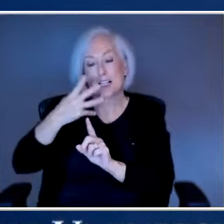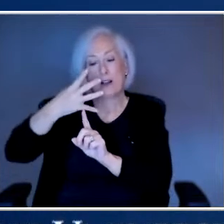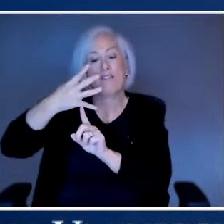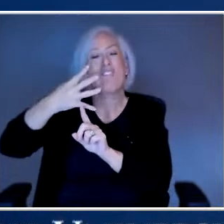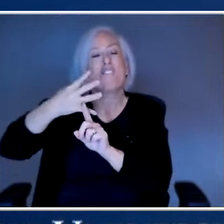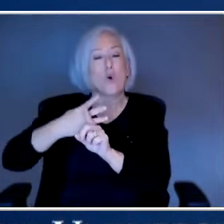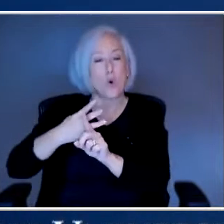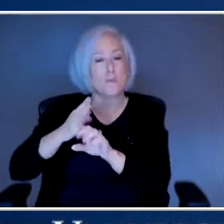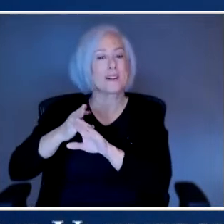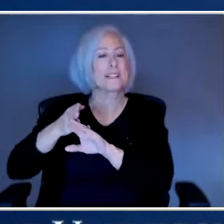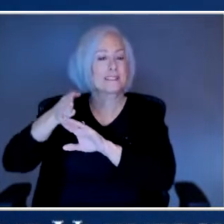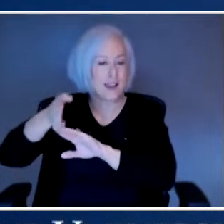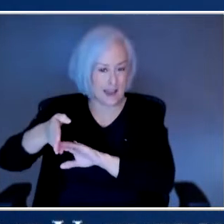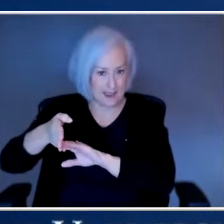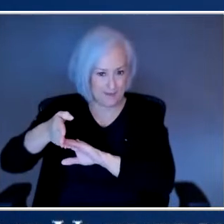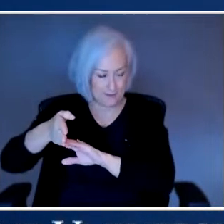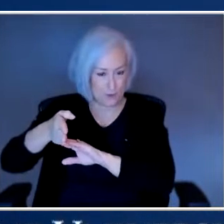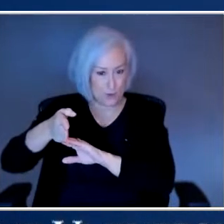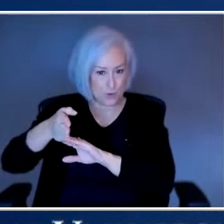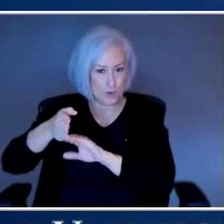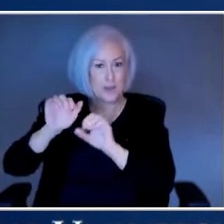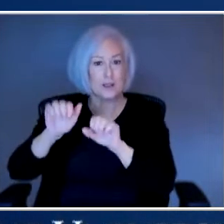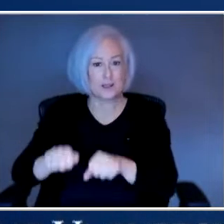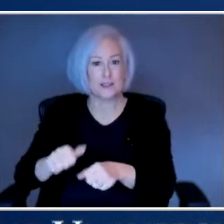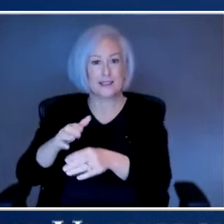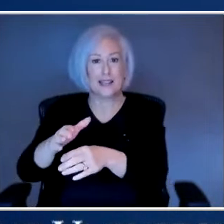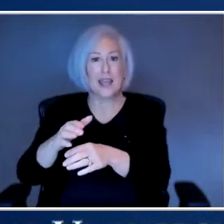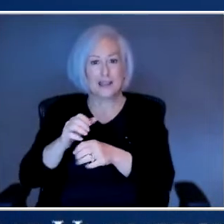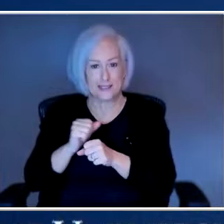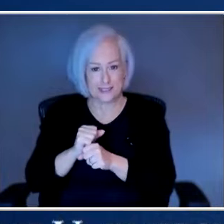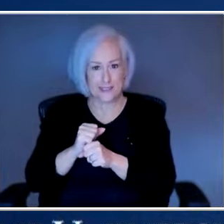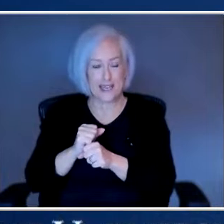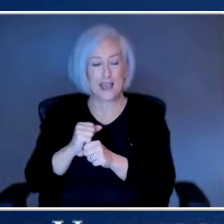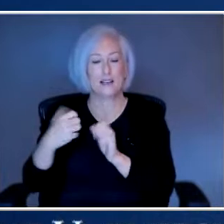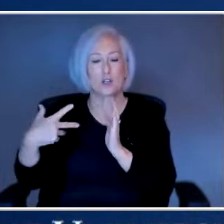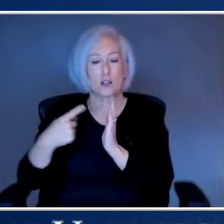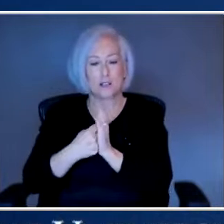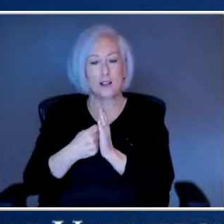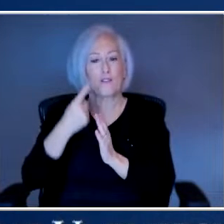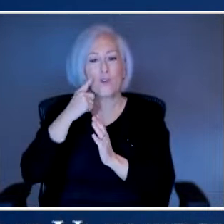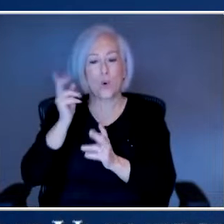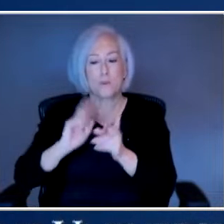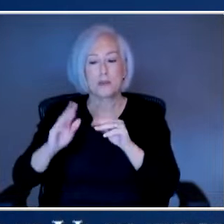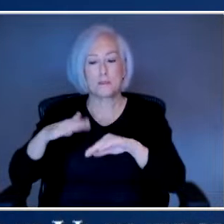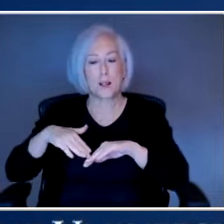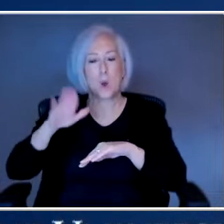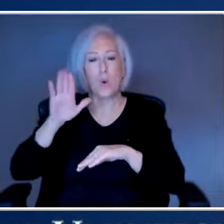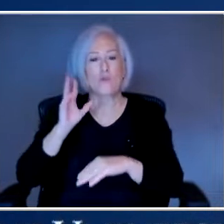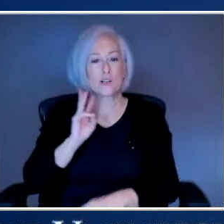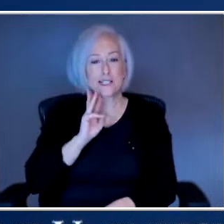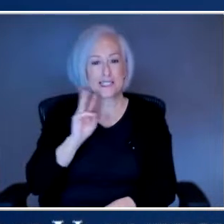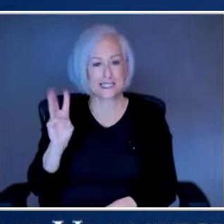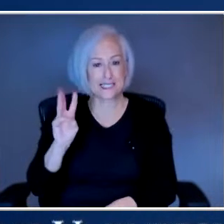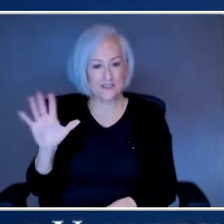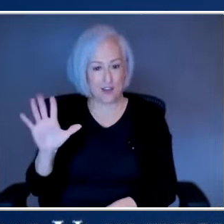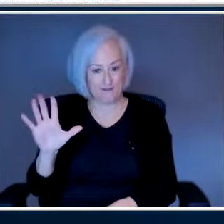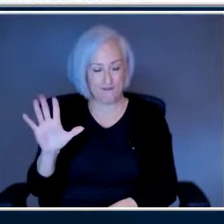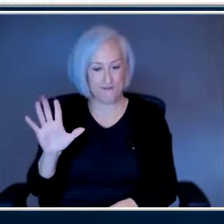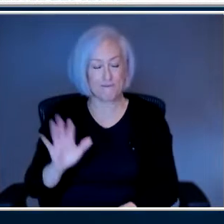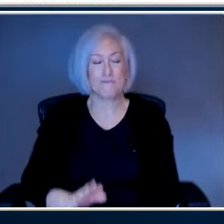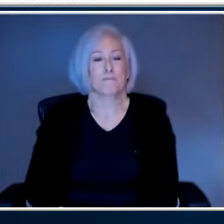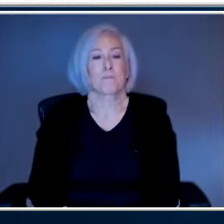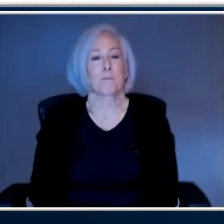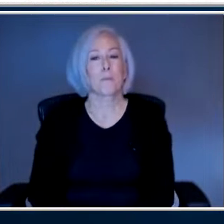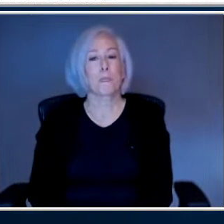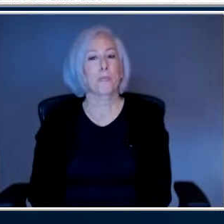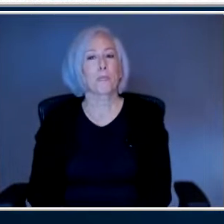updated vaccine dose. Those over 65 should get a new vaccine dose. And what did ACIP say